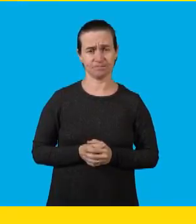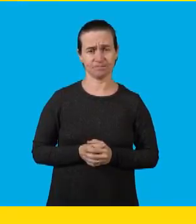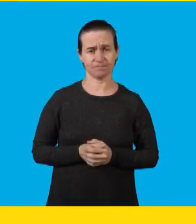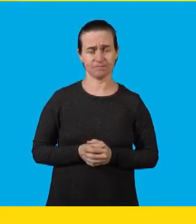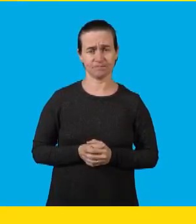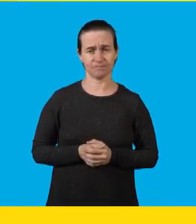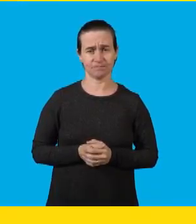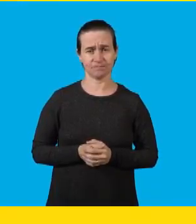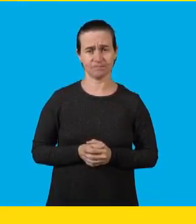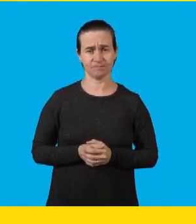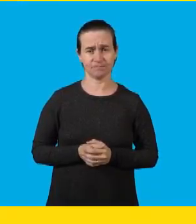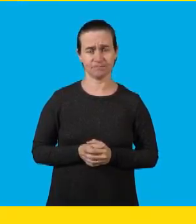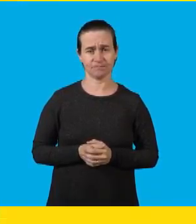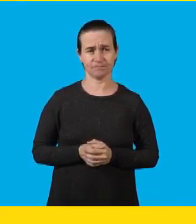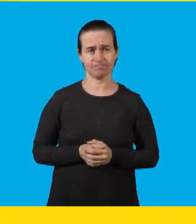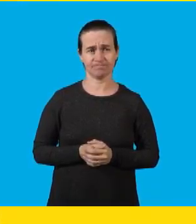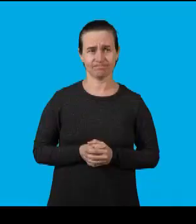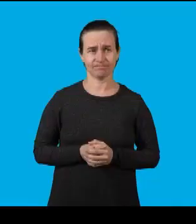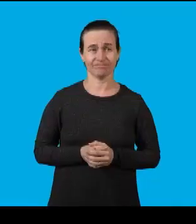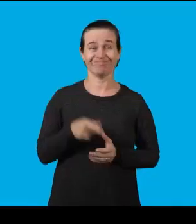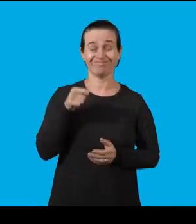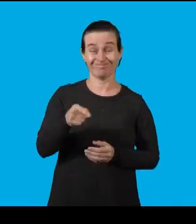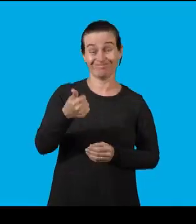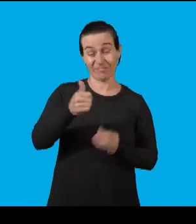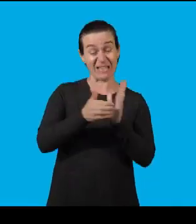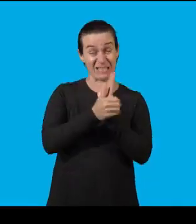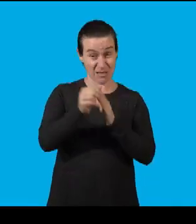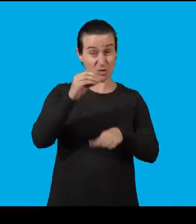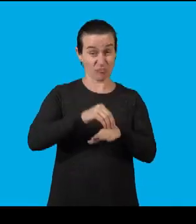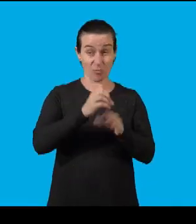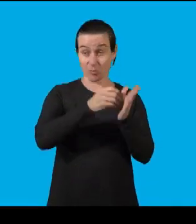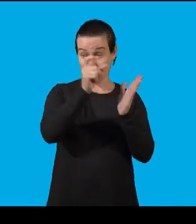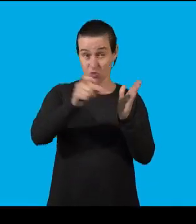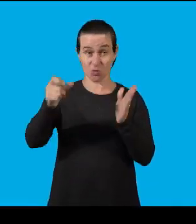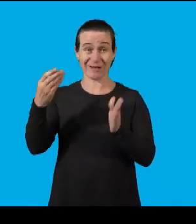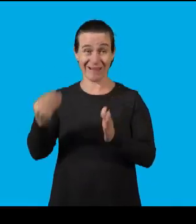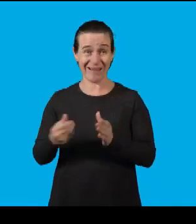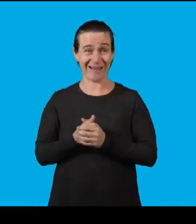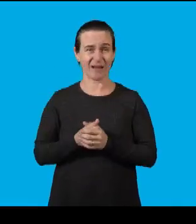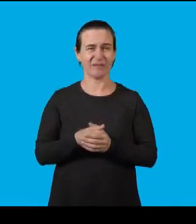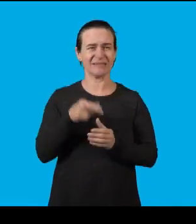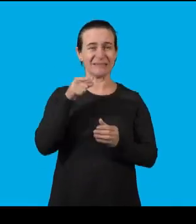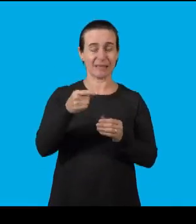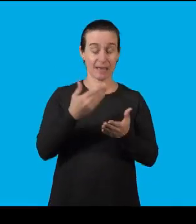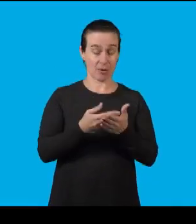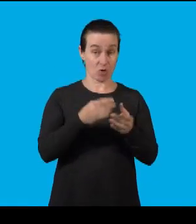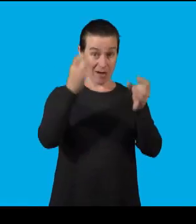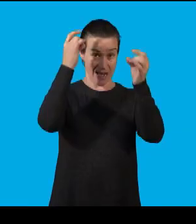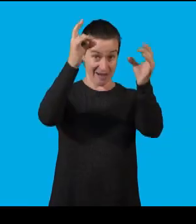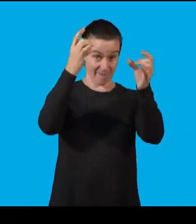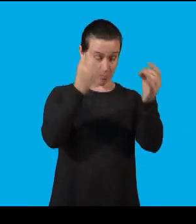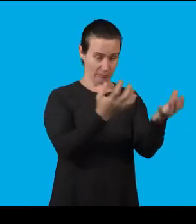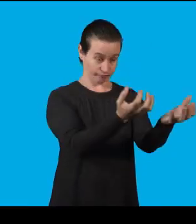the exam. So if you look at this one, skills problem is learners often struggle